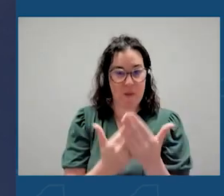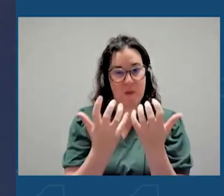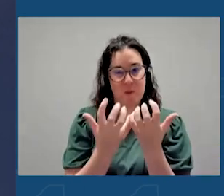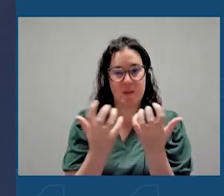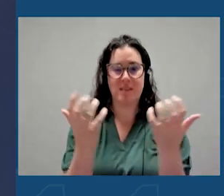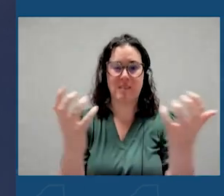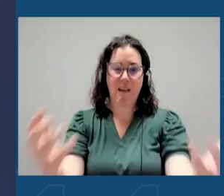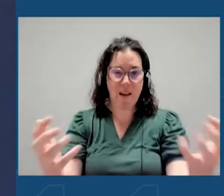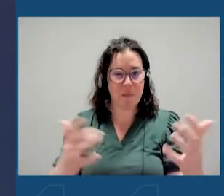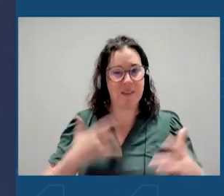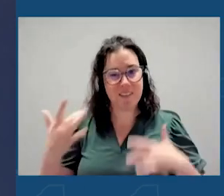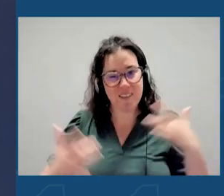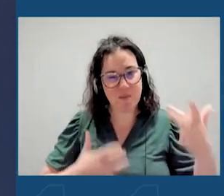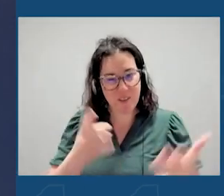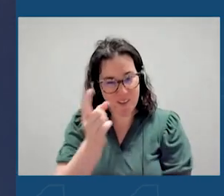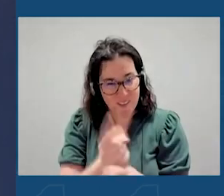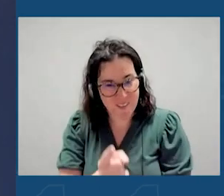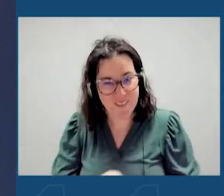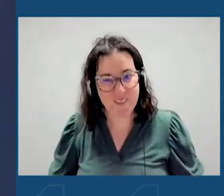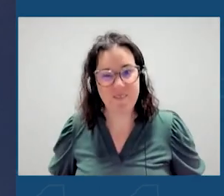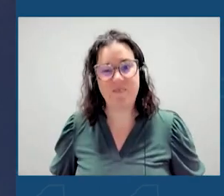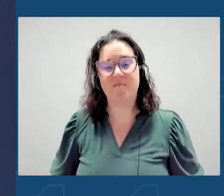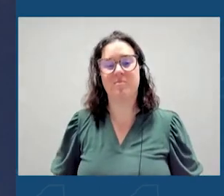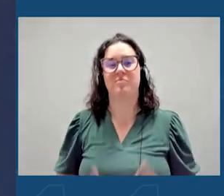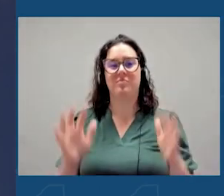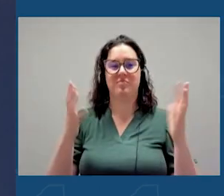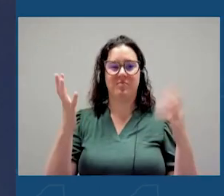Let's get excited about that.